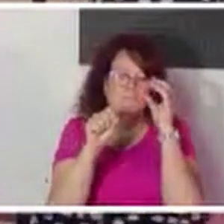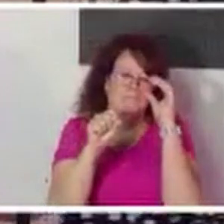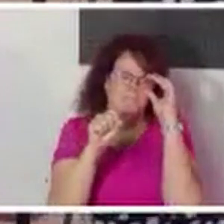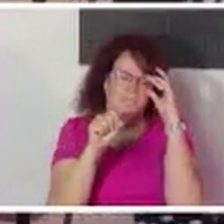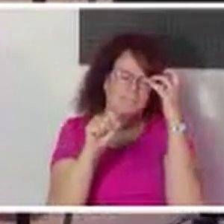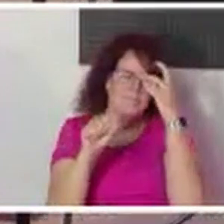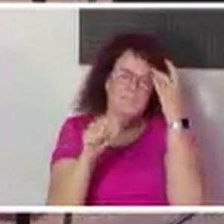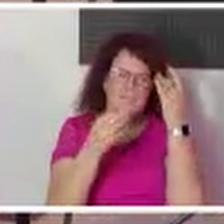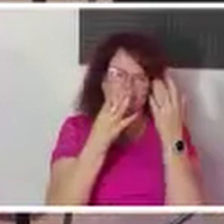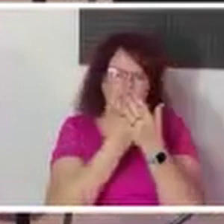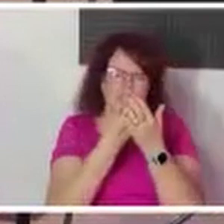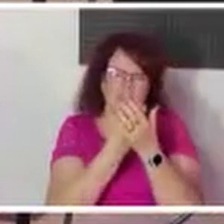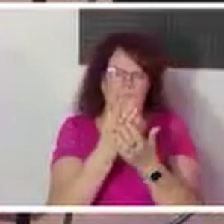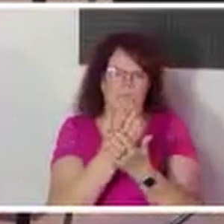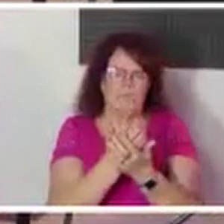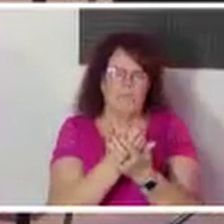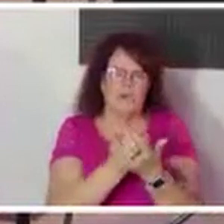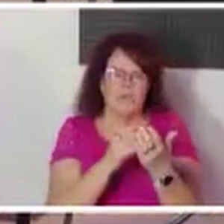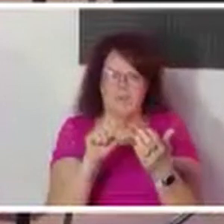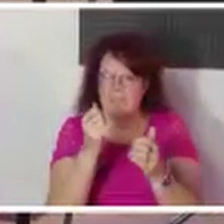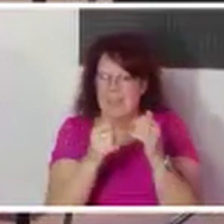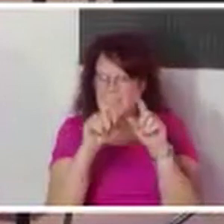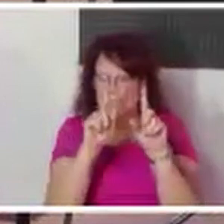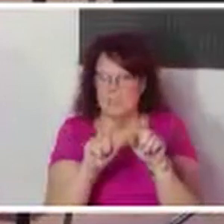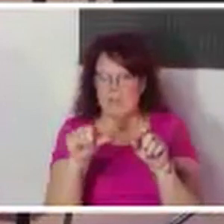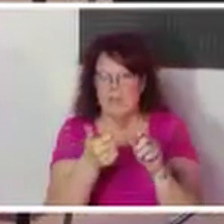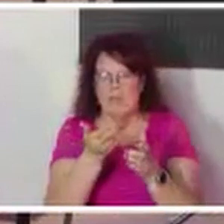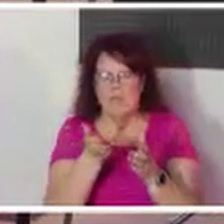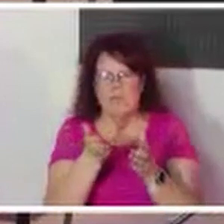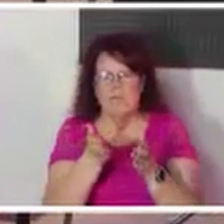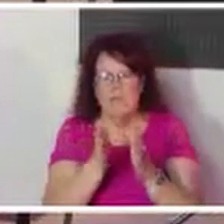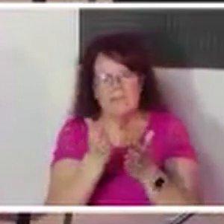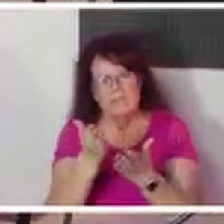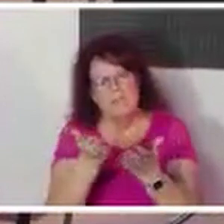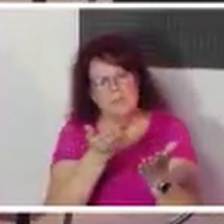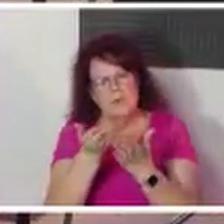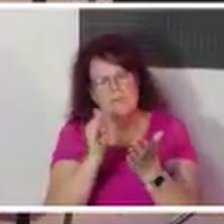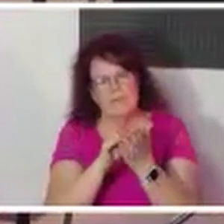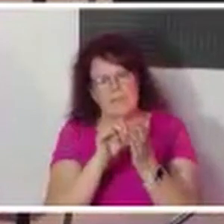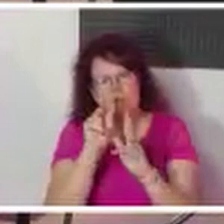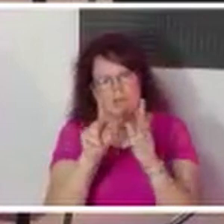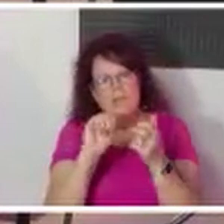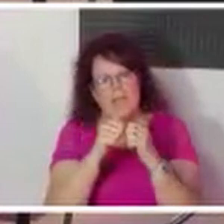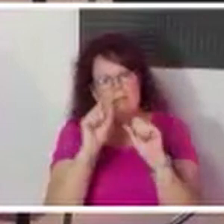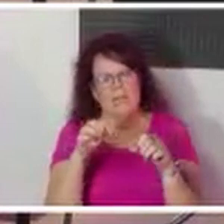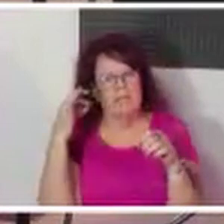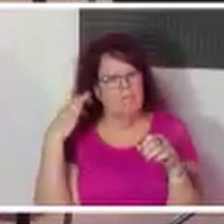Besides the financial piece, your last question was, what are other ways to serve this population and how could I